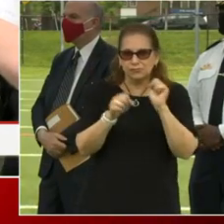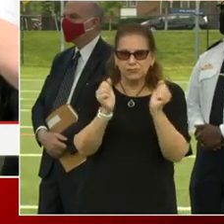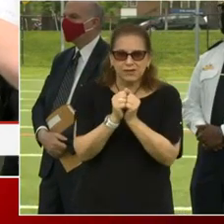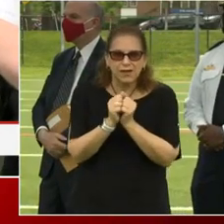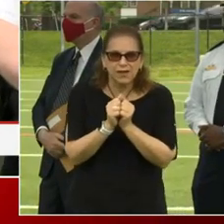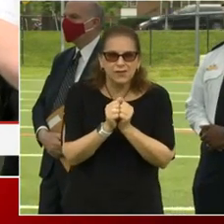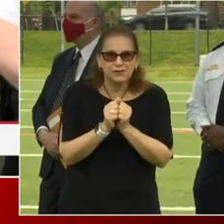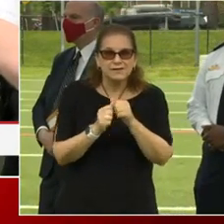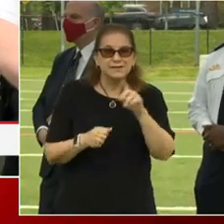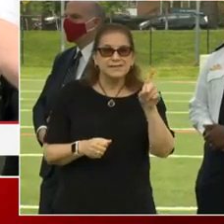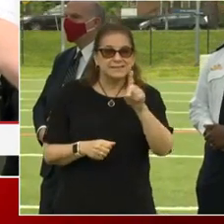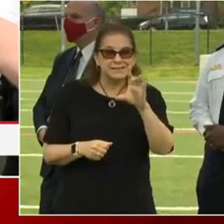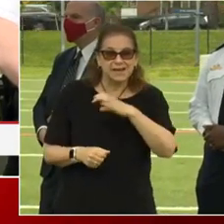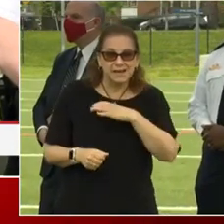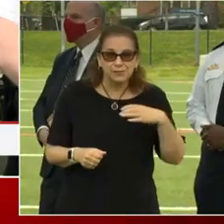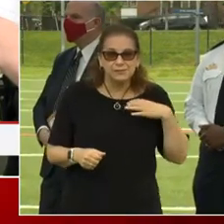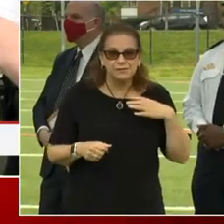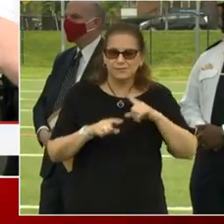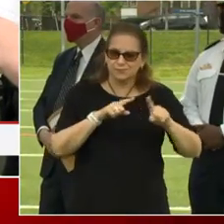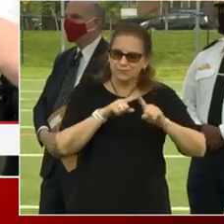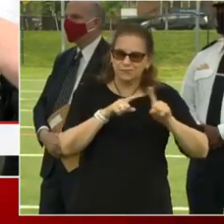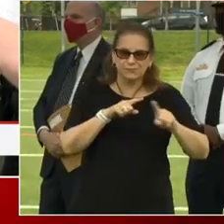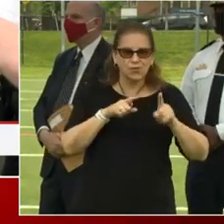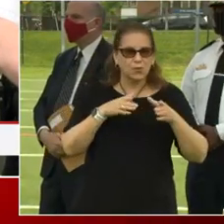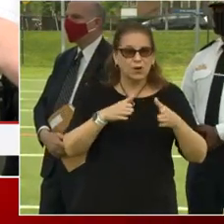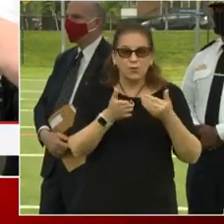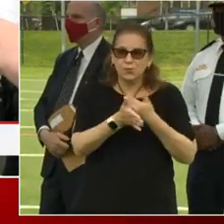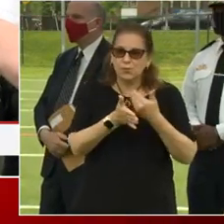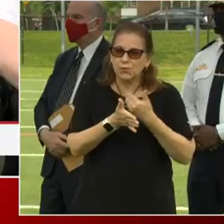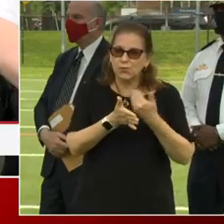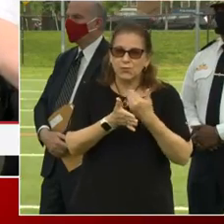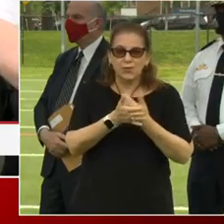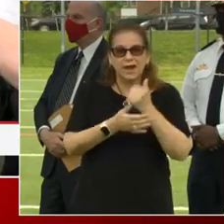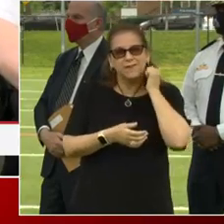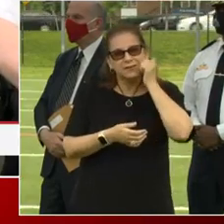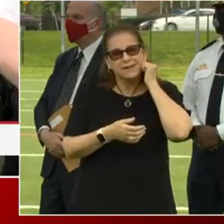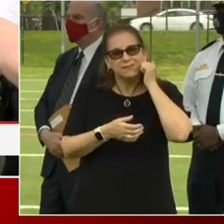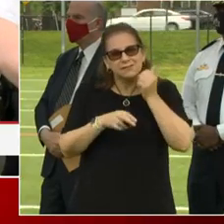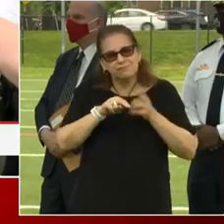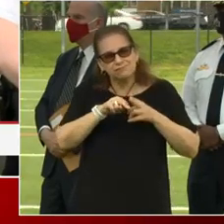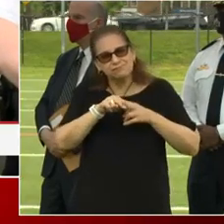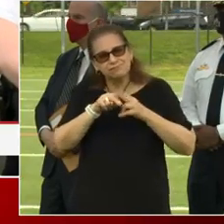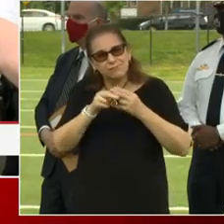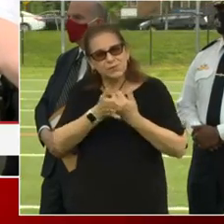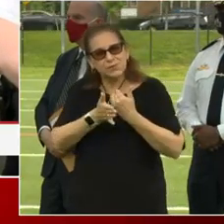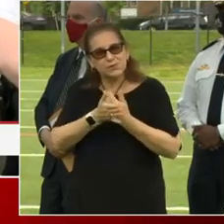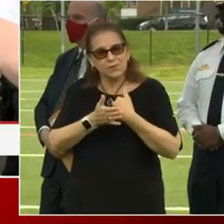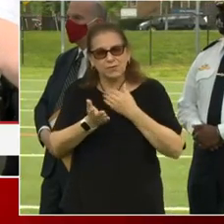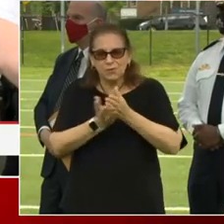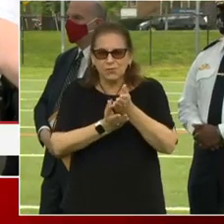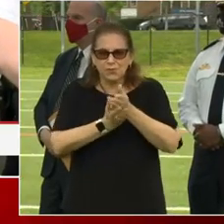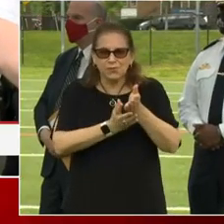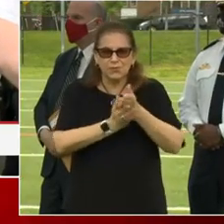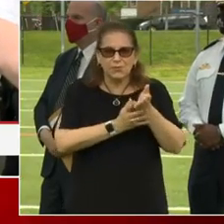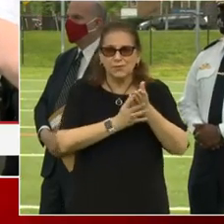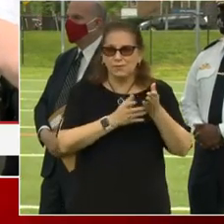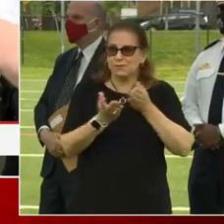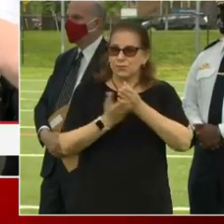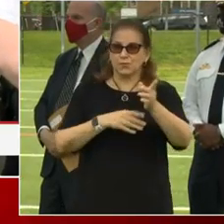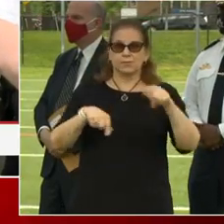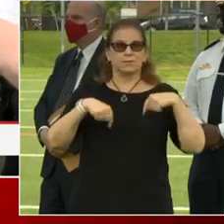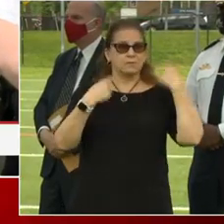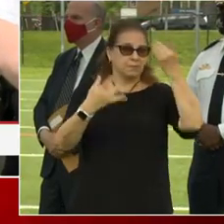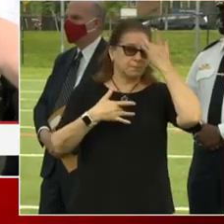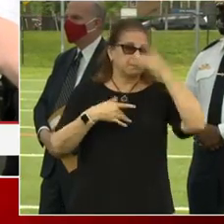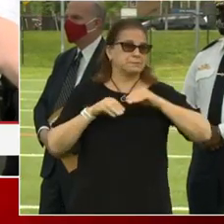council in an unprecedented way each and every day, and as we have been throughout the pandemic. You heard